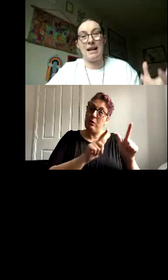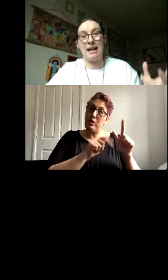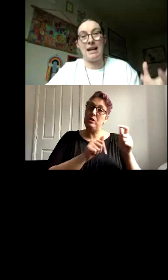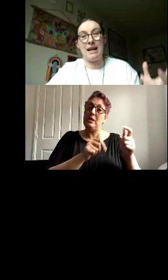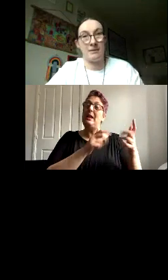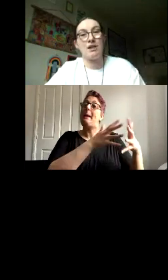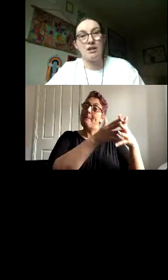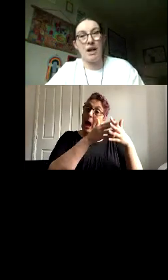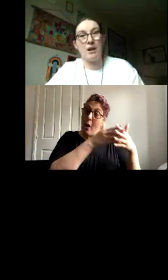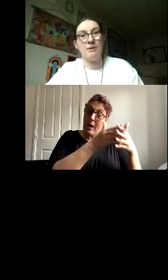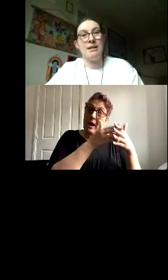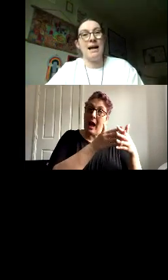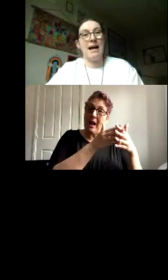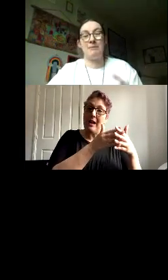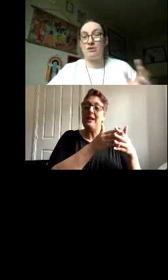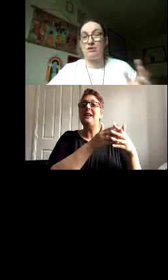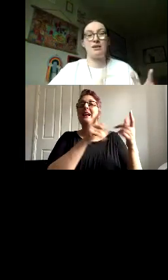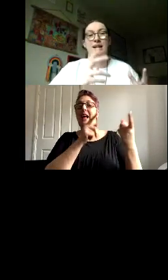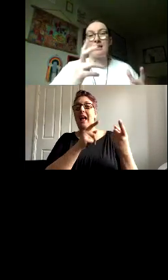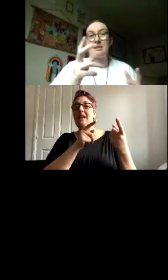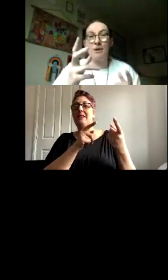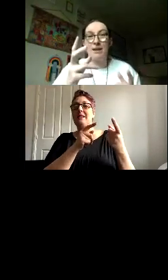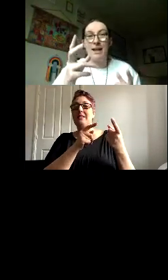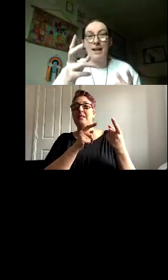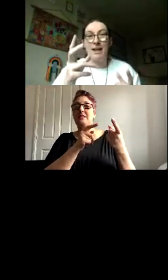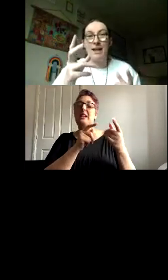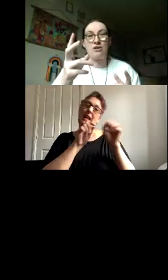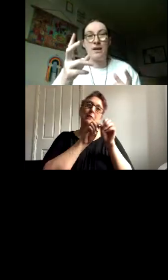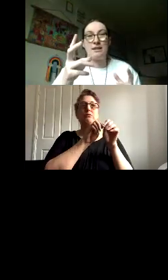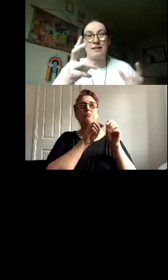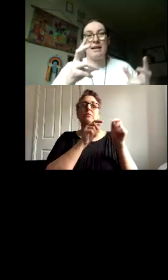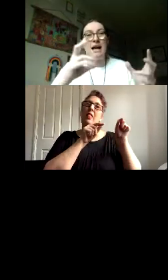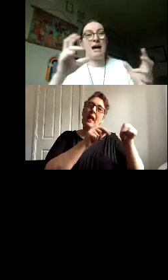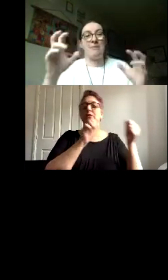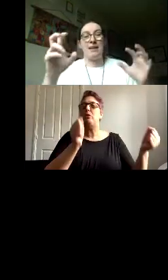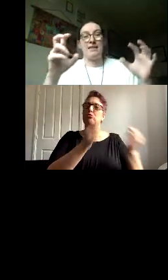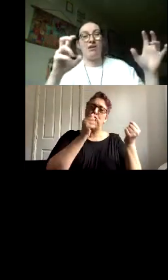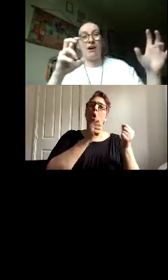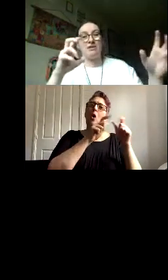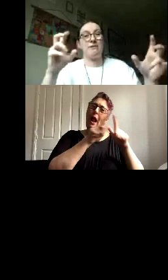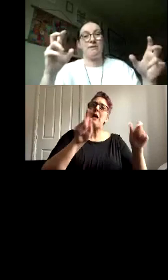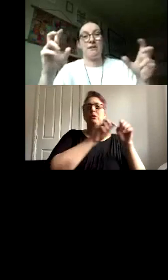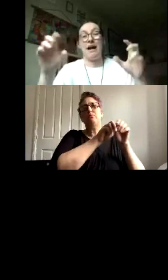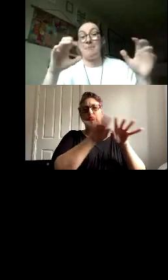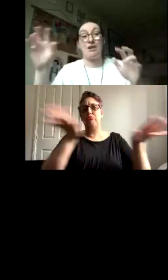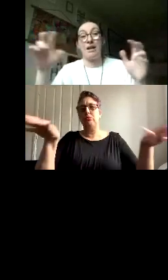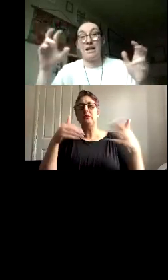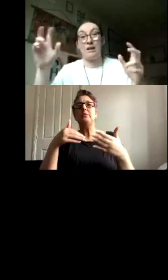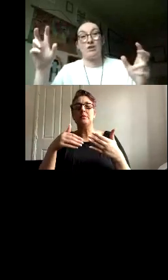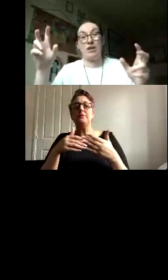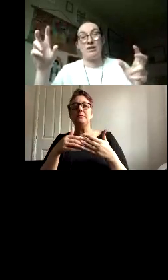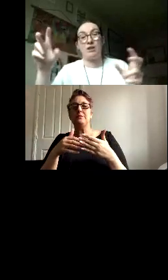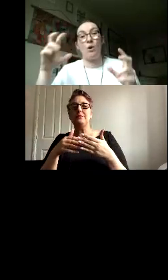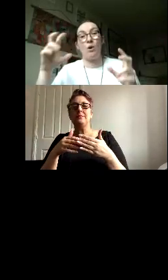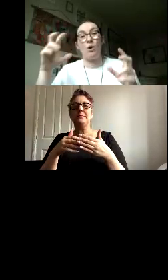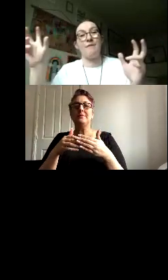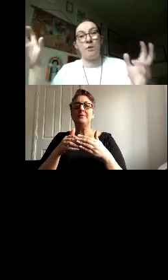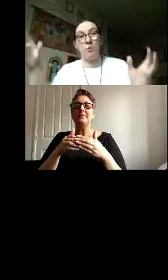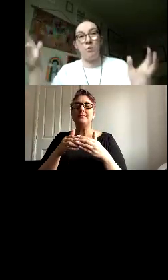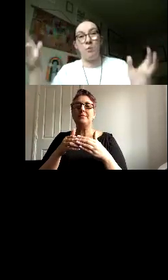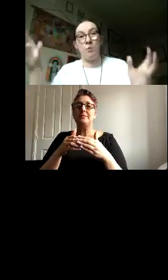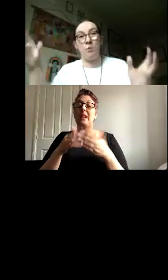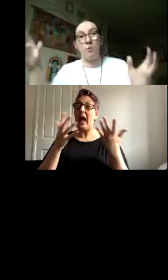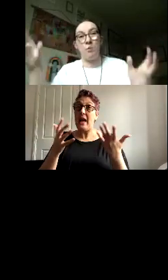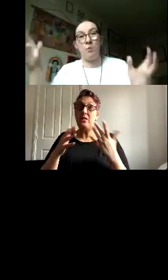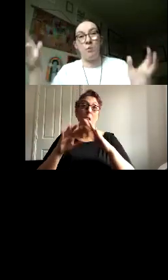US. So just like spoken languages, there are different sign languages all over